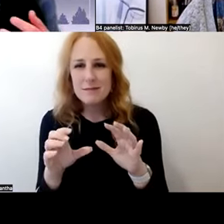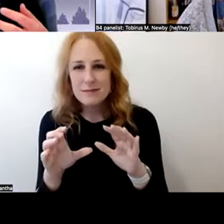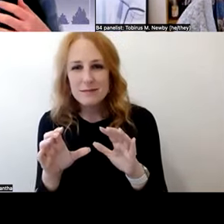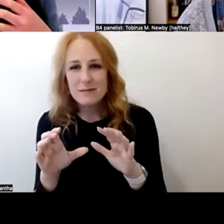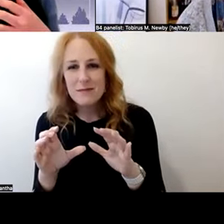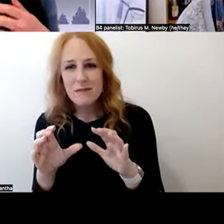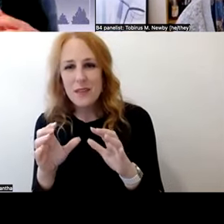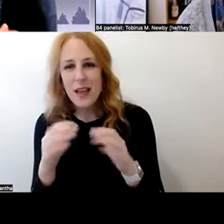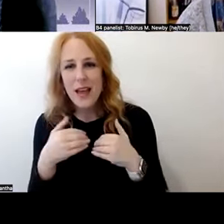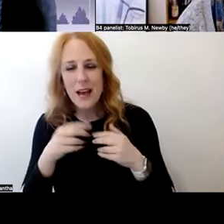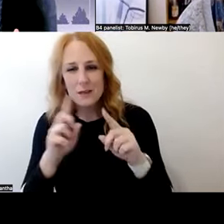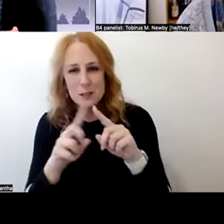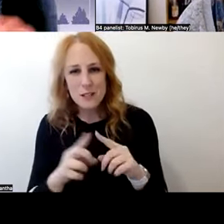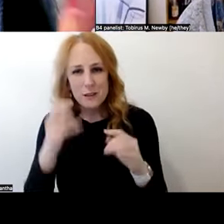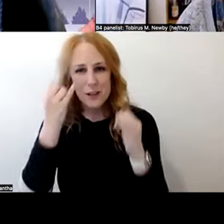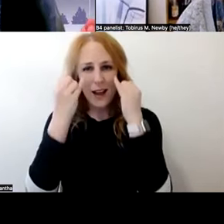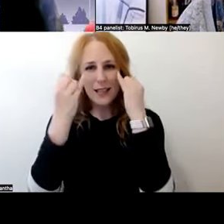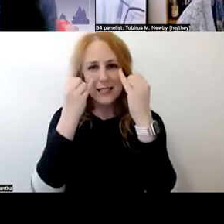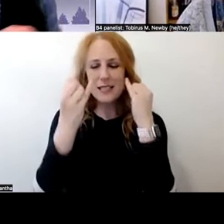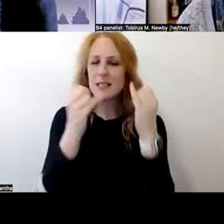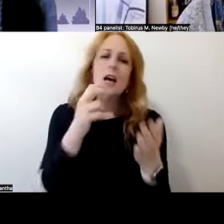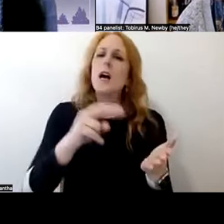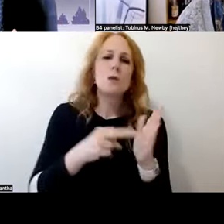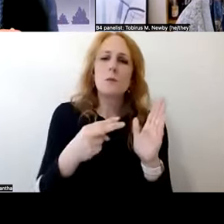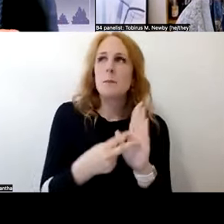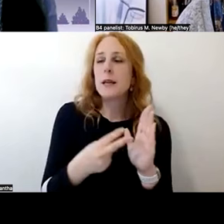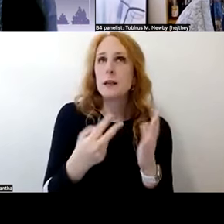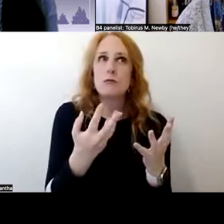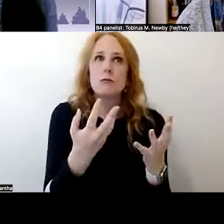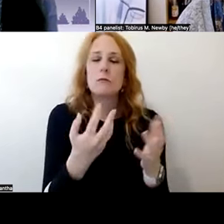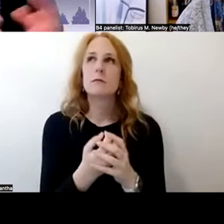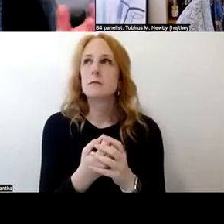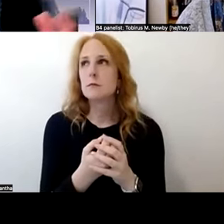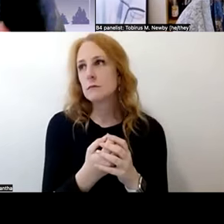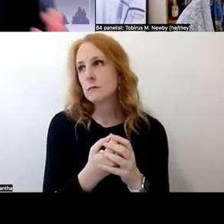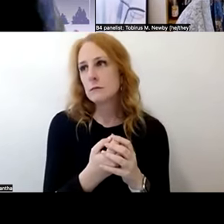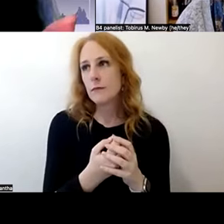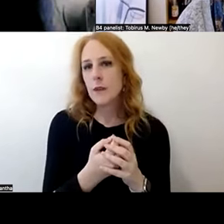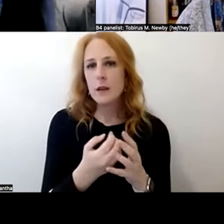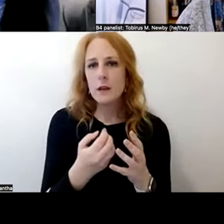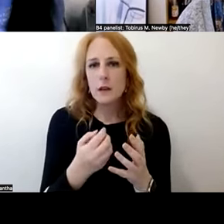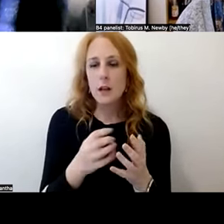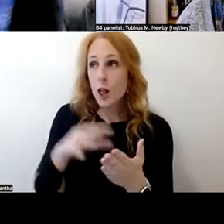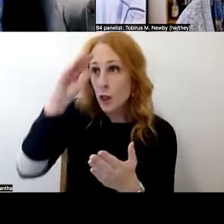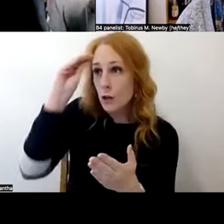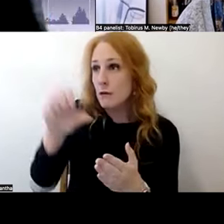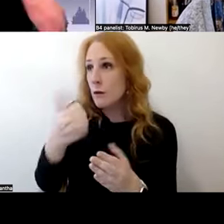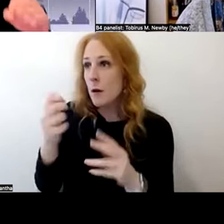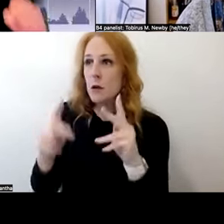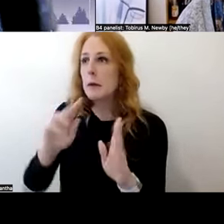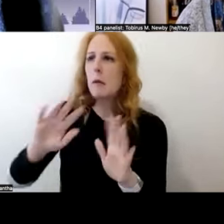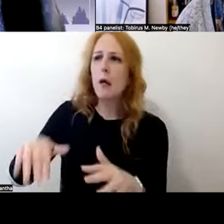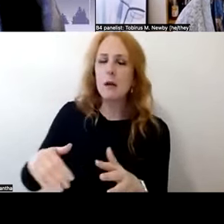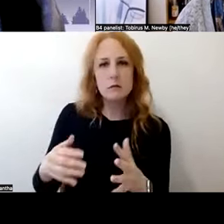kind of thing. And not to say that we don't want to learn from, you know, others and ideas that have worked, but I think it